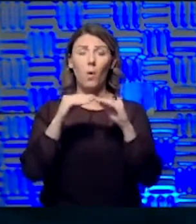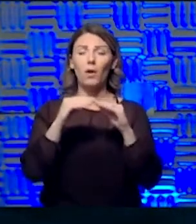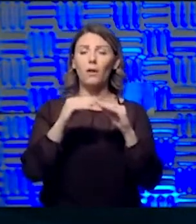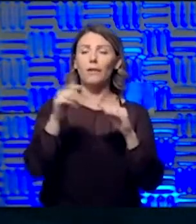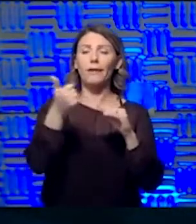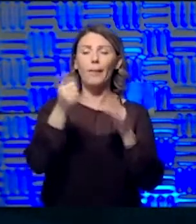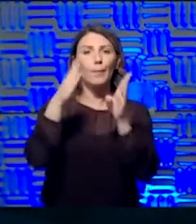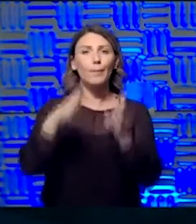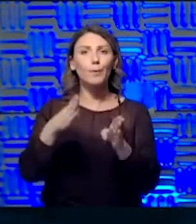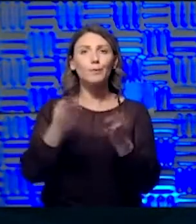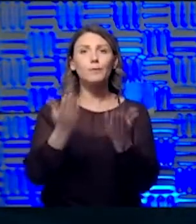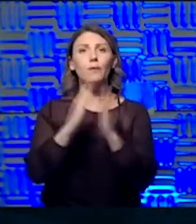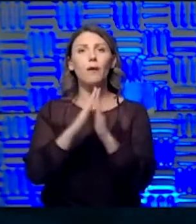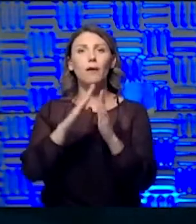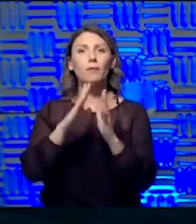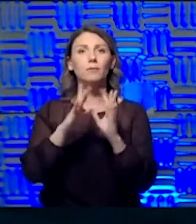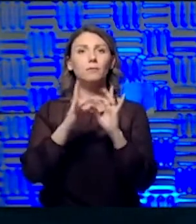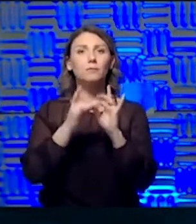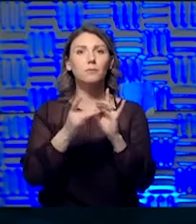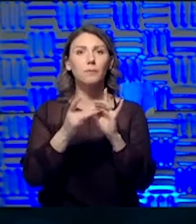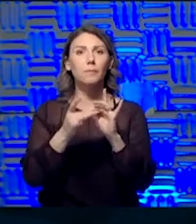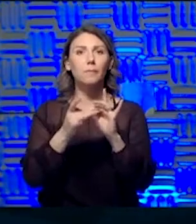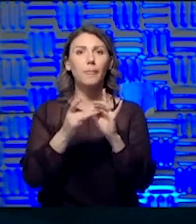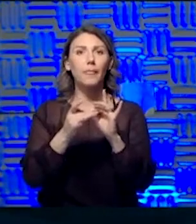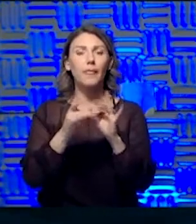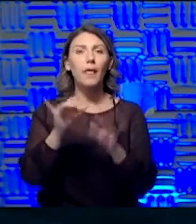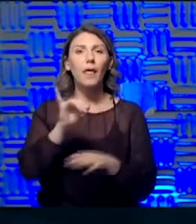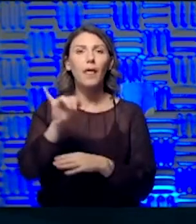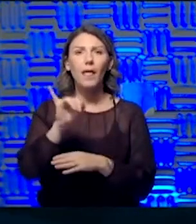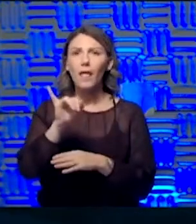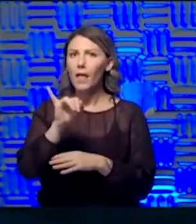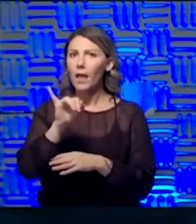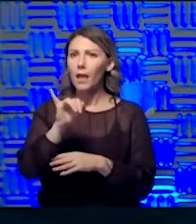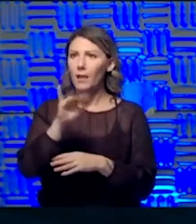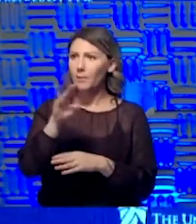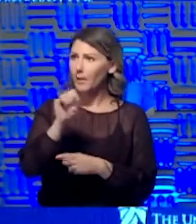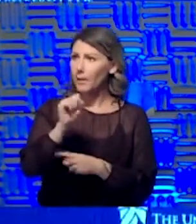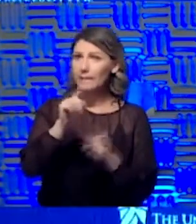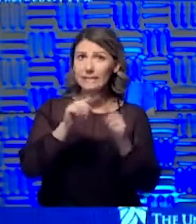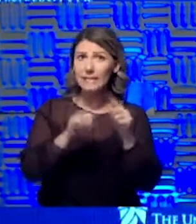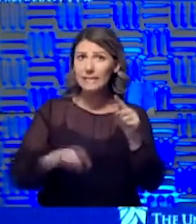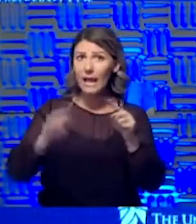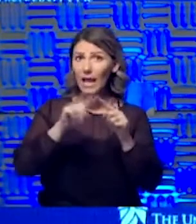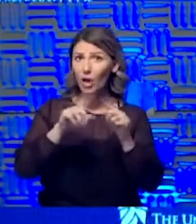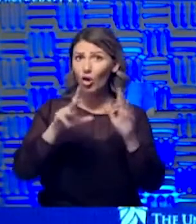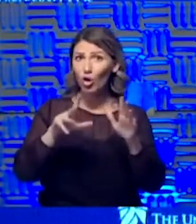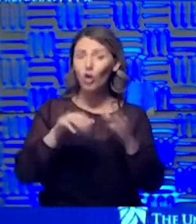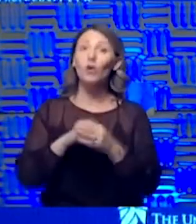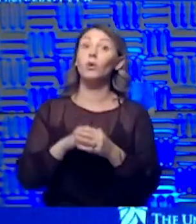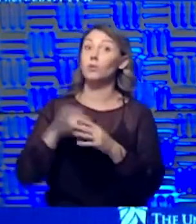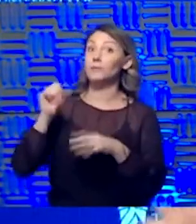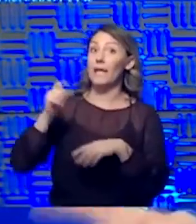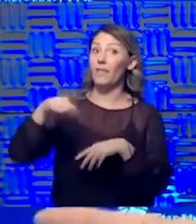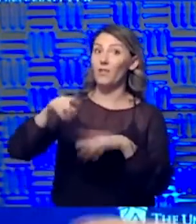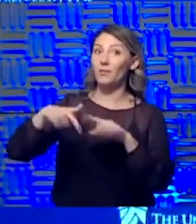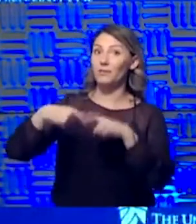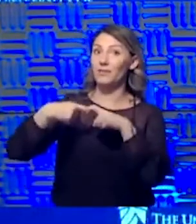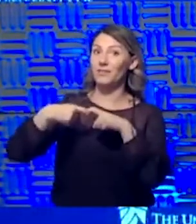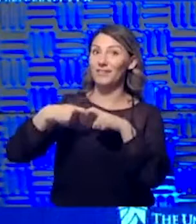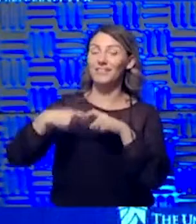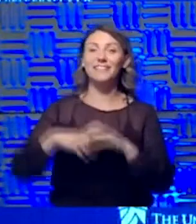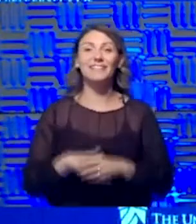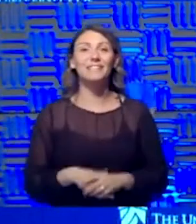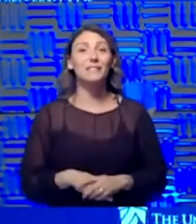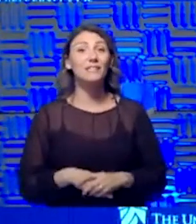that was asking about IVF cycles, because I think those have been put on hold for now. Yeah, those have been put on hold. So do you want